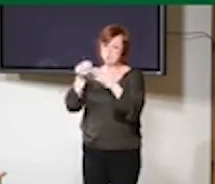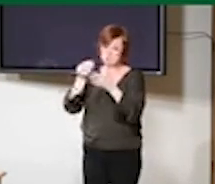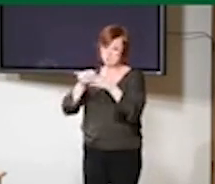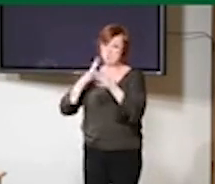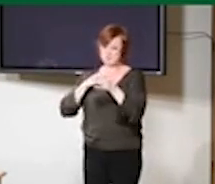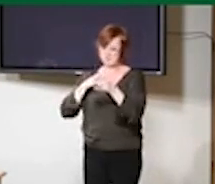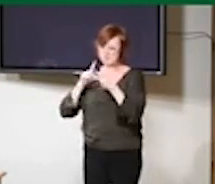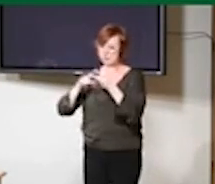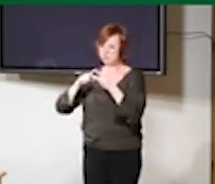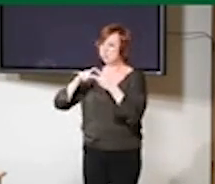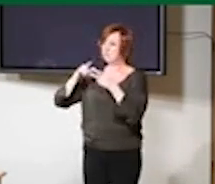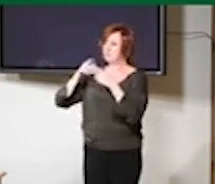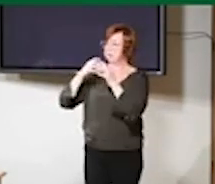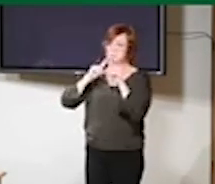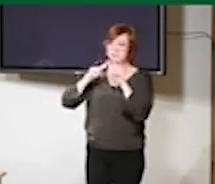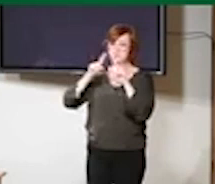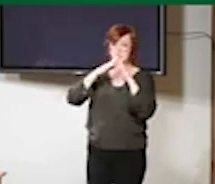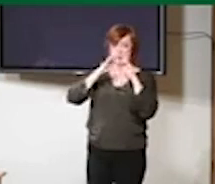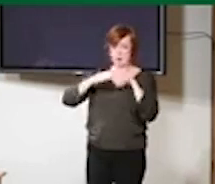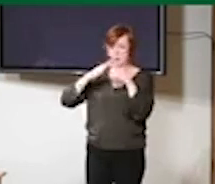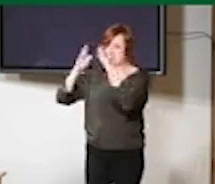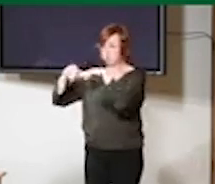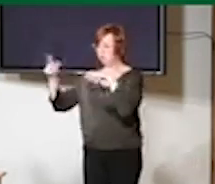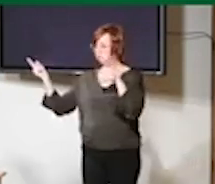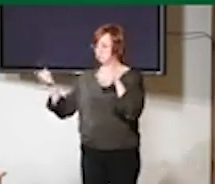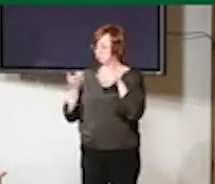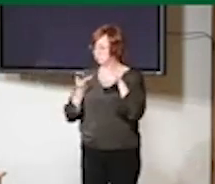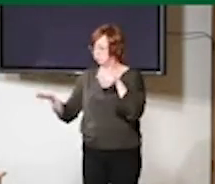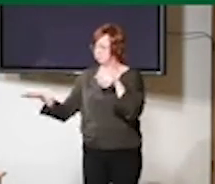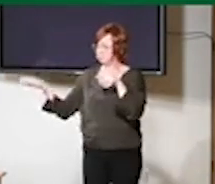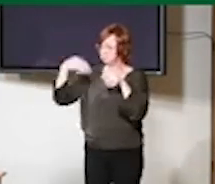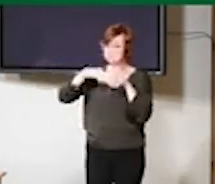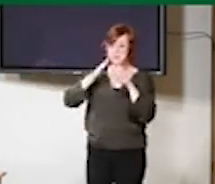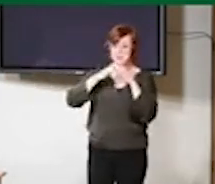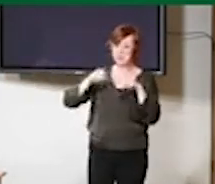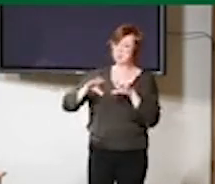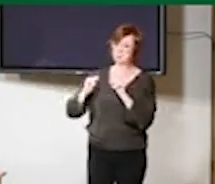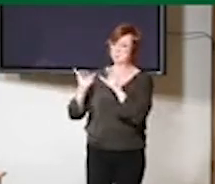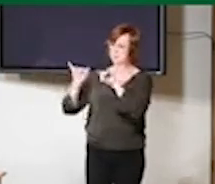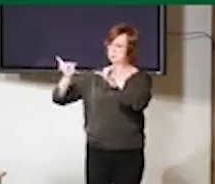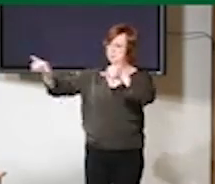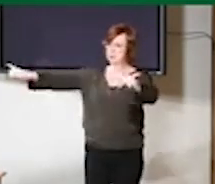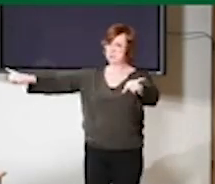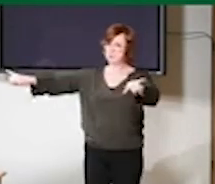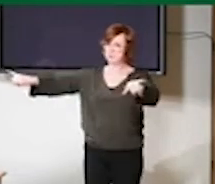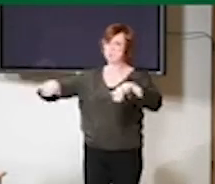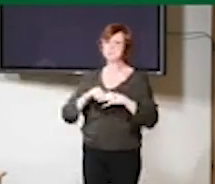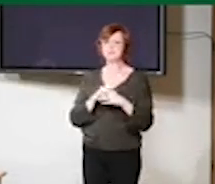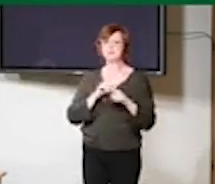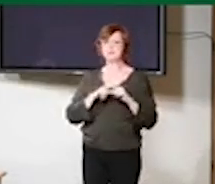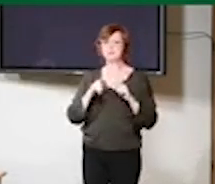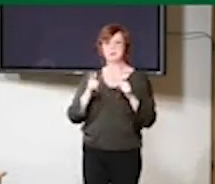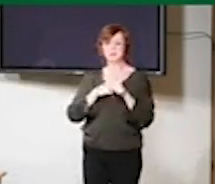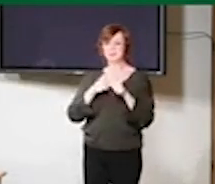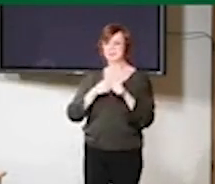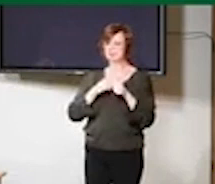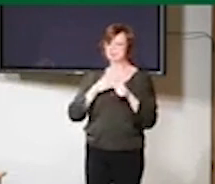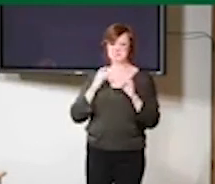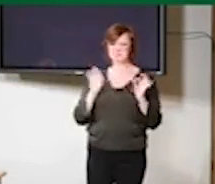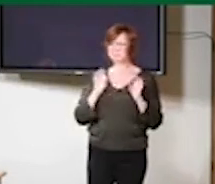interacting among households, and at the first sign of even mild symptoms, maybe you don't feel sick enough to call Healthline, and that's